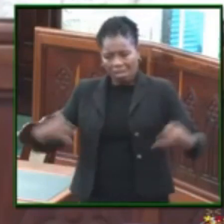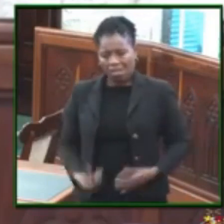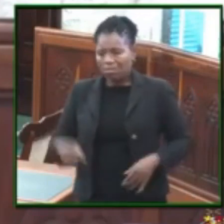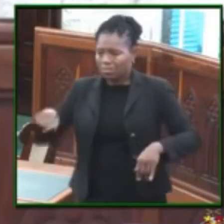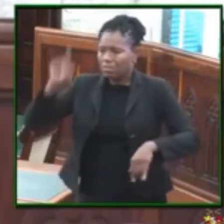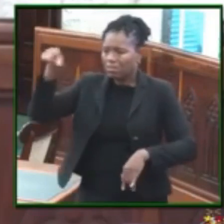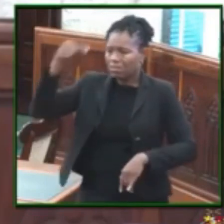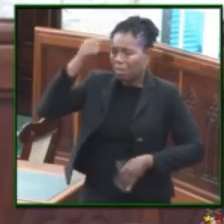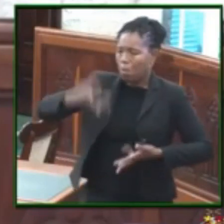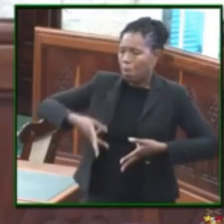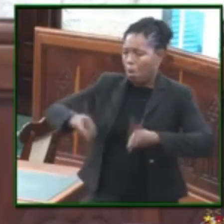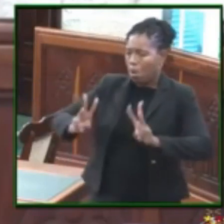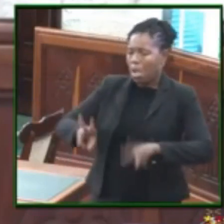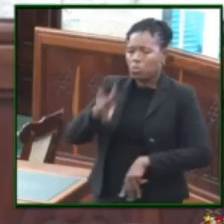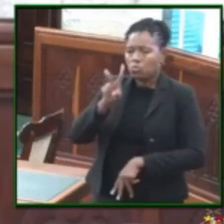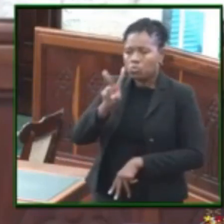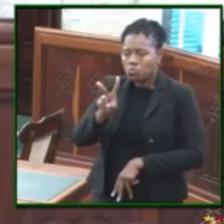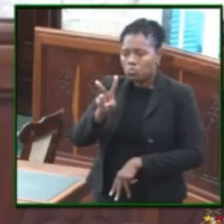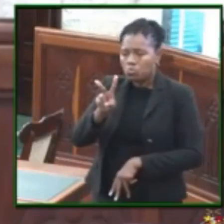government allowed two